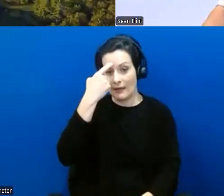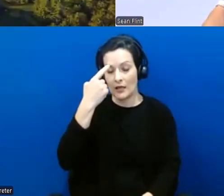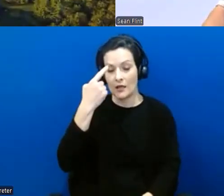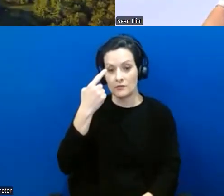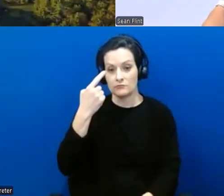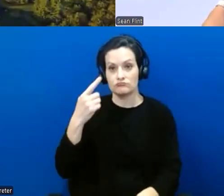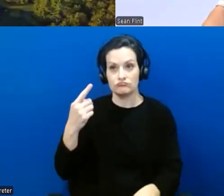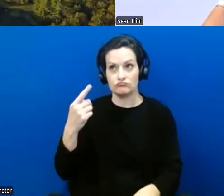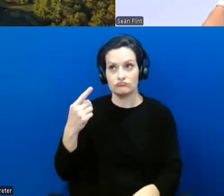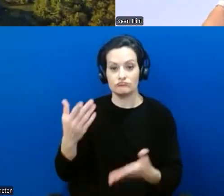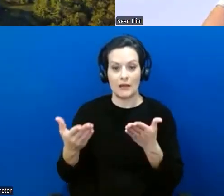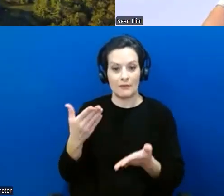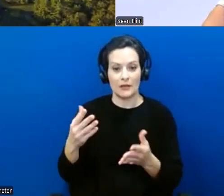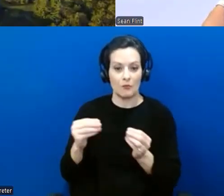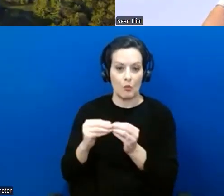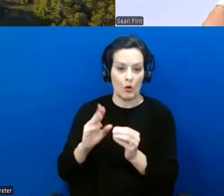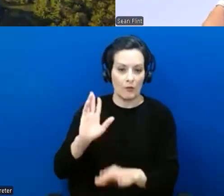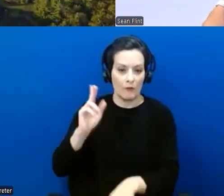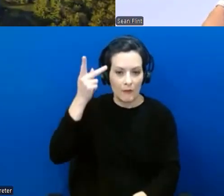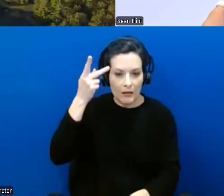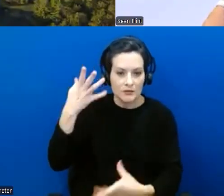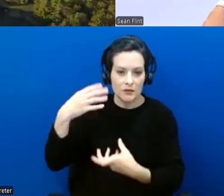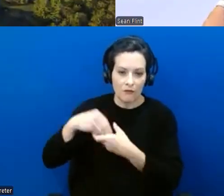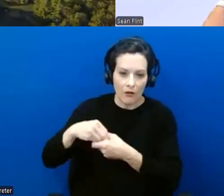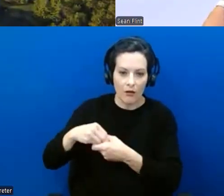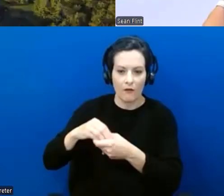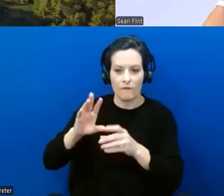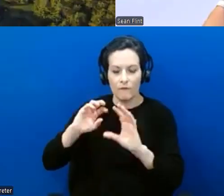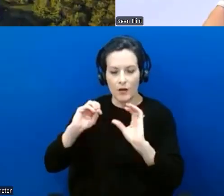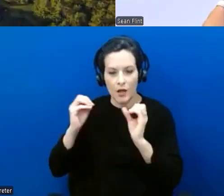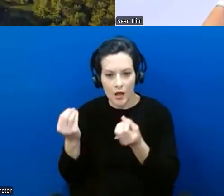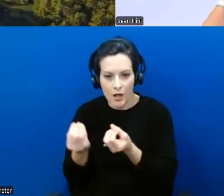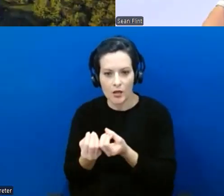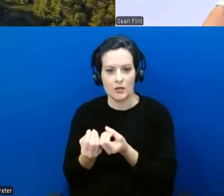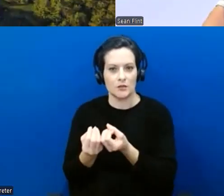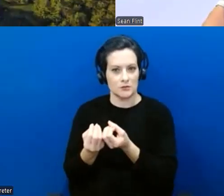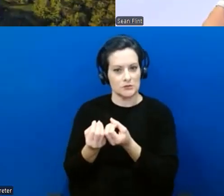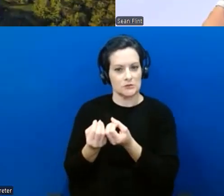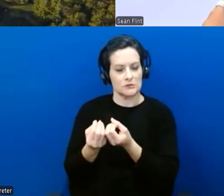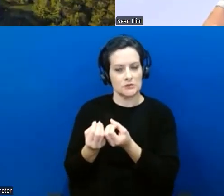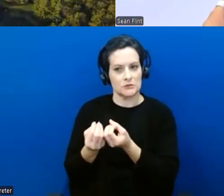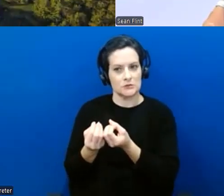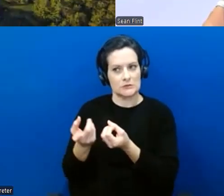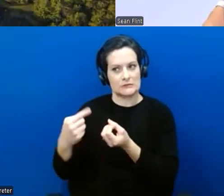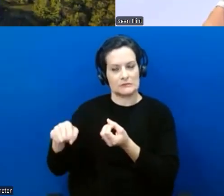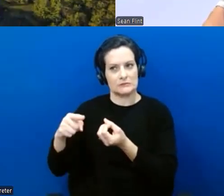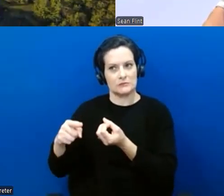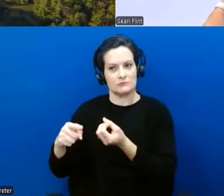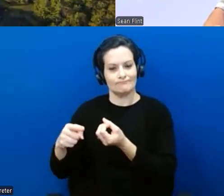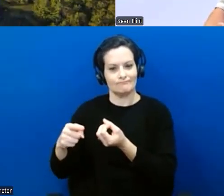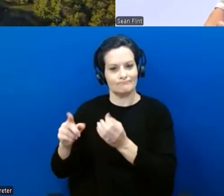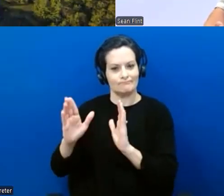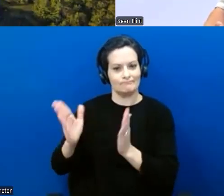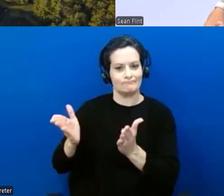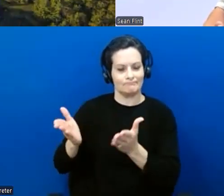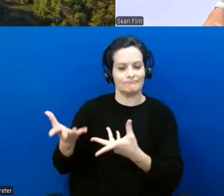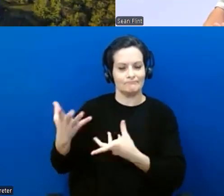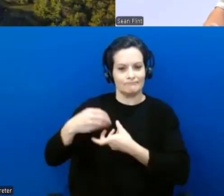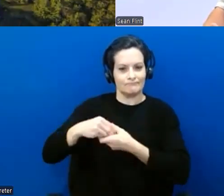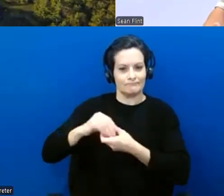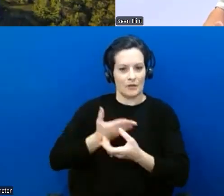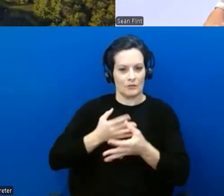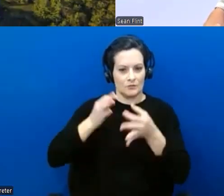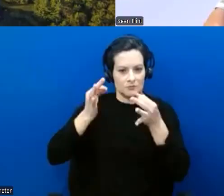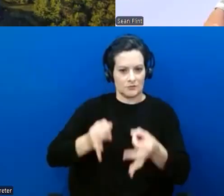getting the political will or the organizational ability to be able to implement a certain decision that needs to be made, and